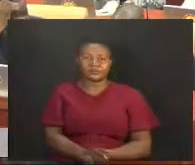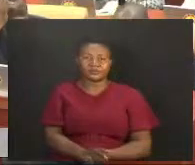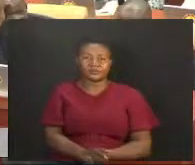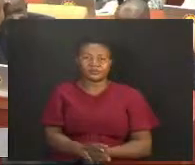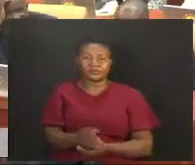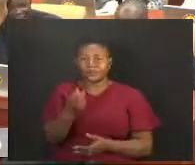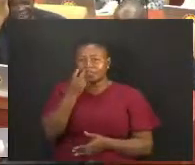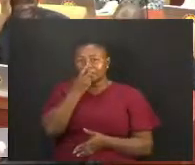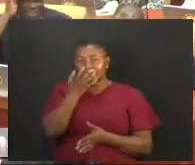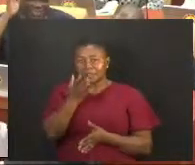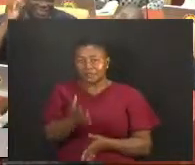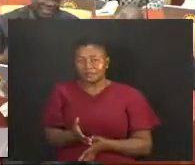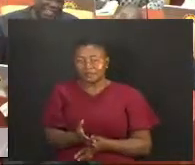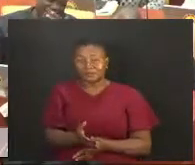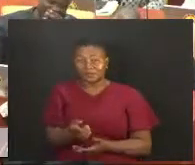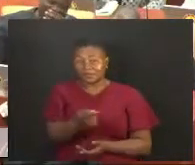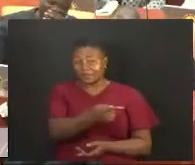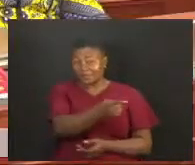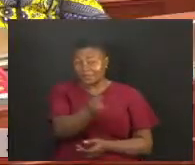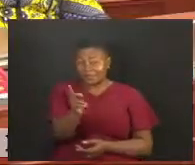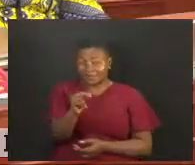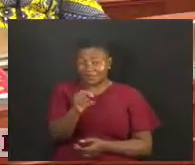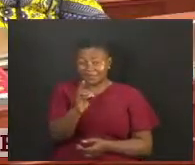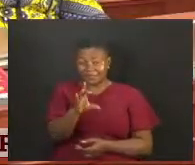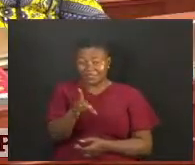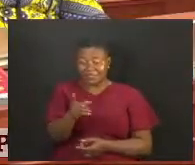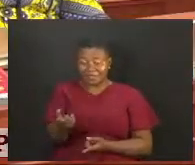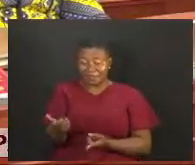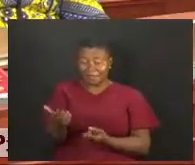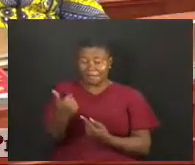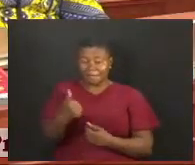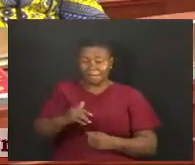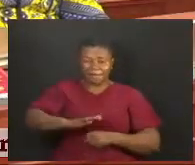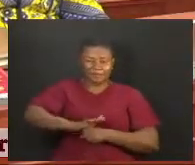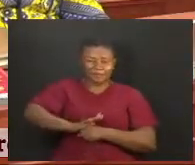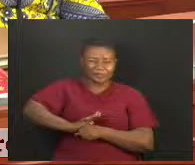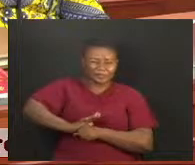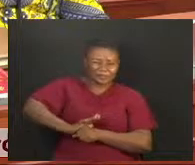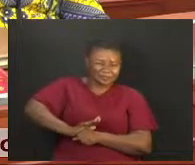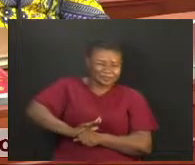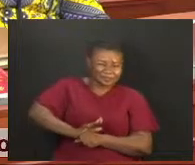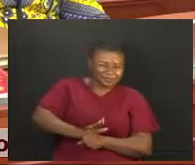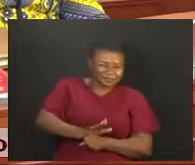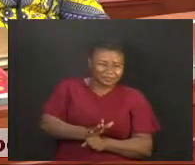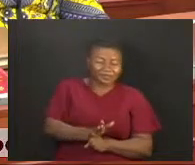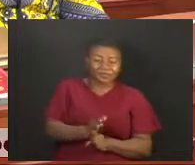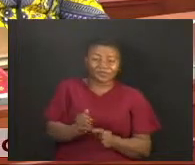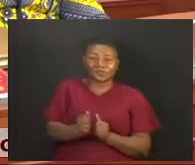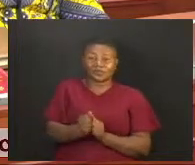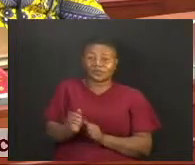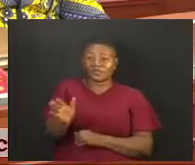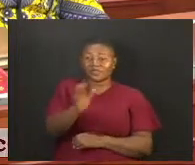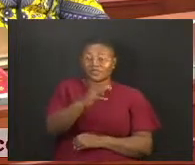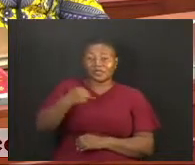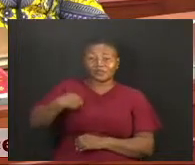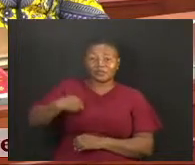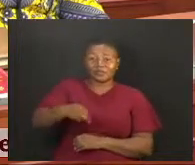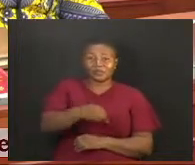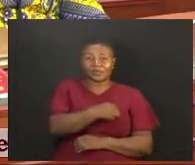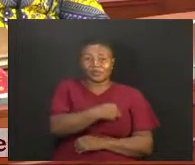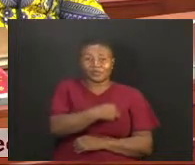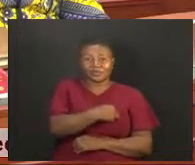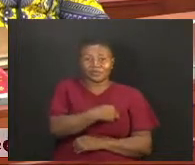they populated this chamber with their members only to come.